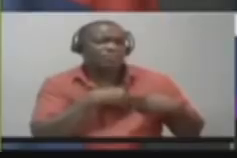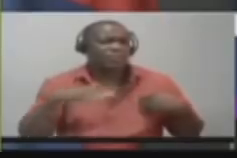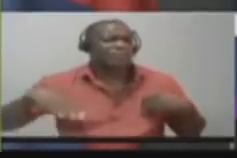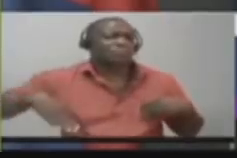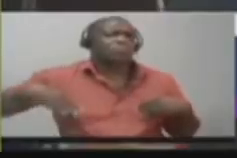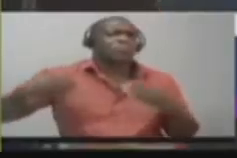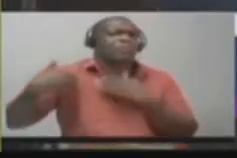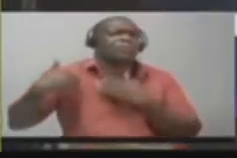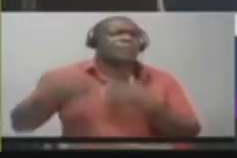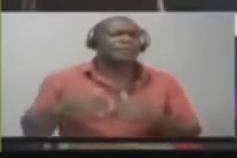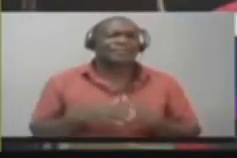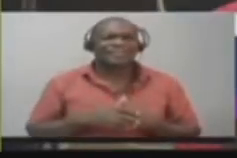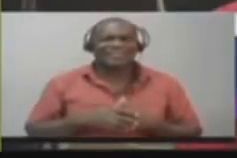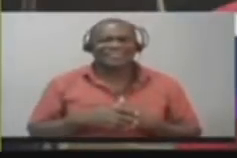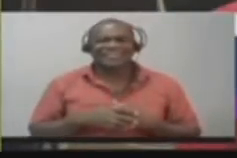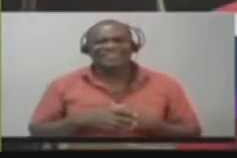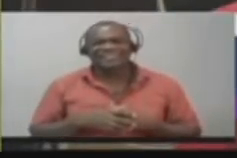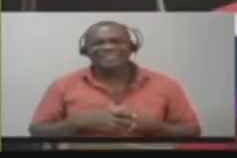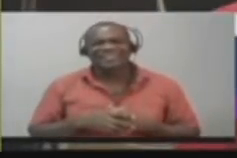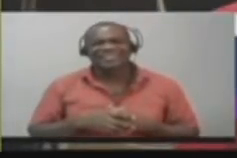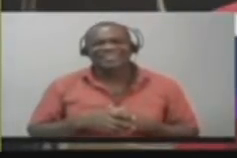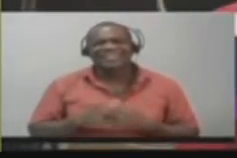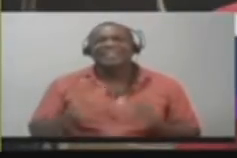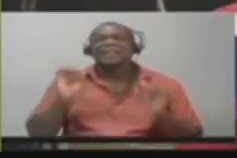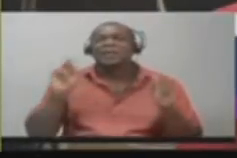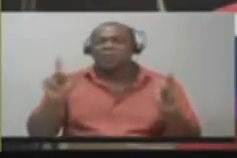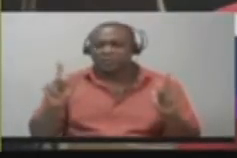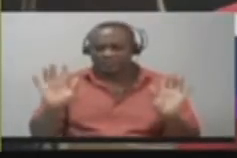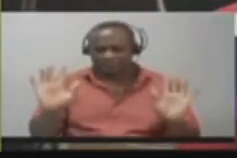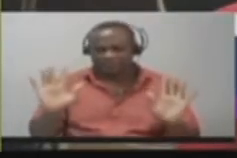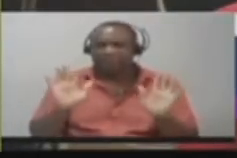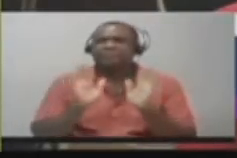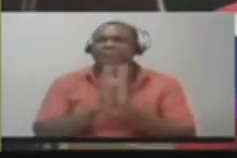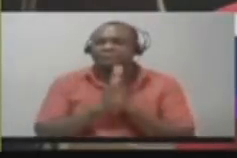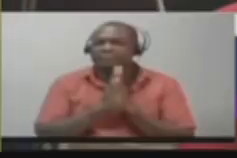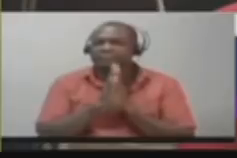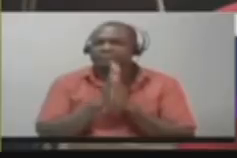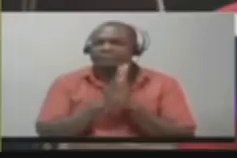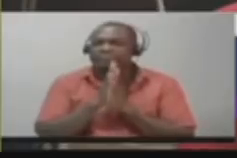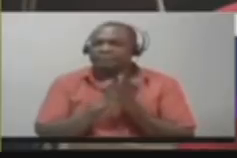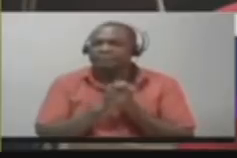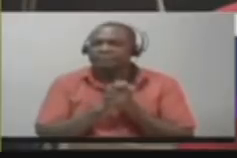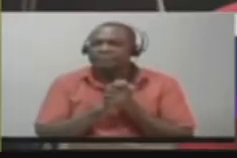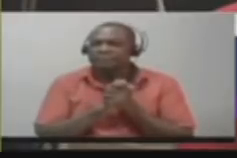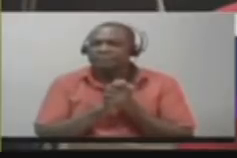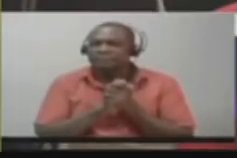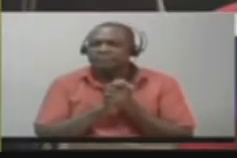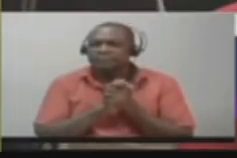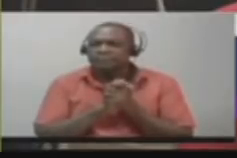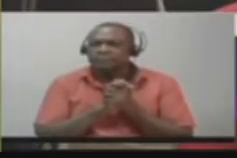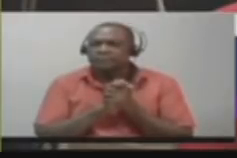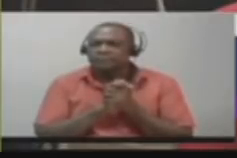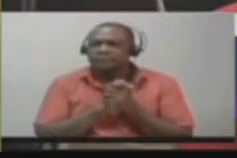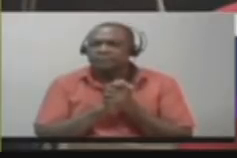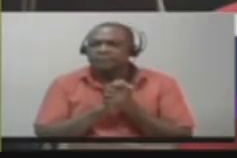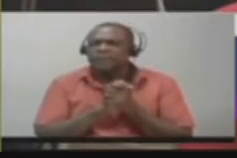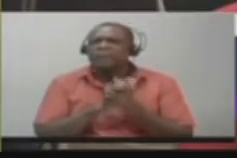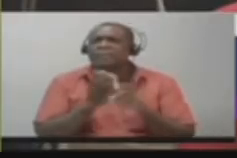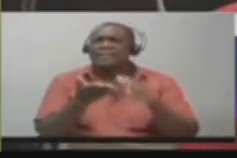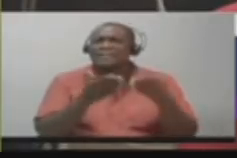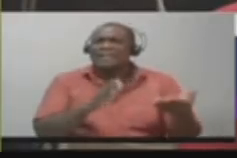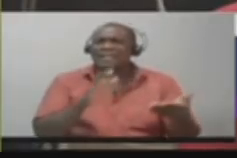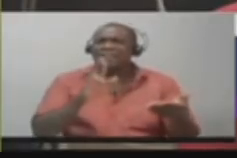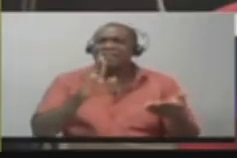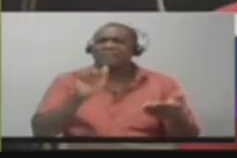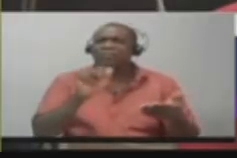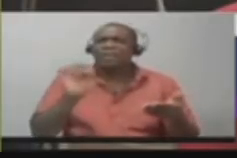What was the question? Go ahead and ask it. What is this? According to my colleague, he said the death rate in the country, COVID death